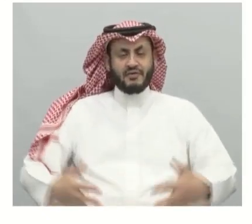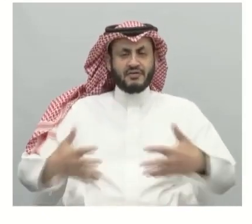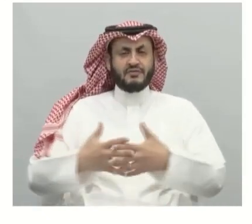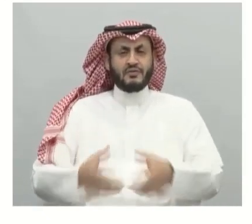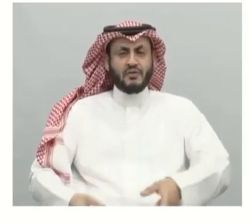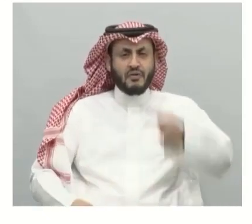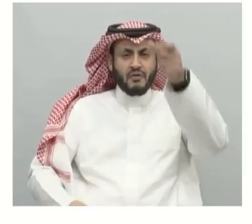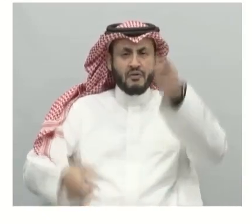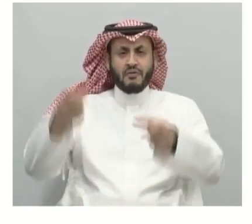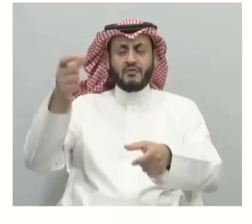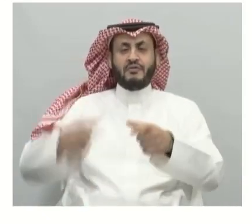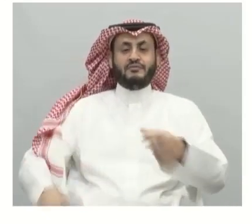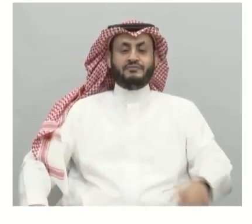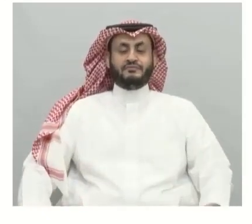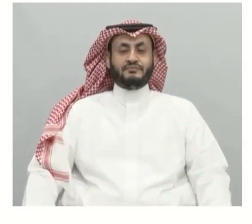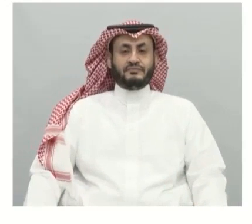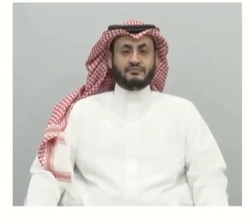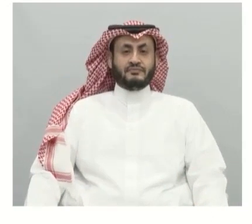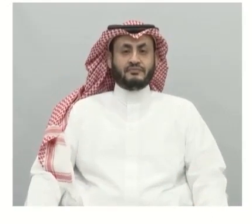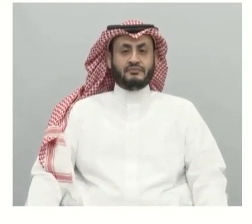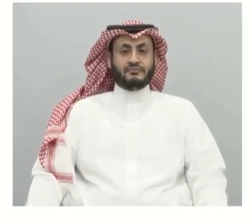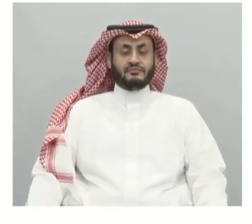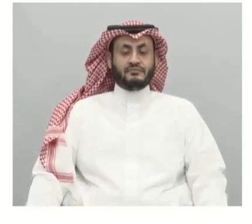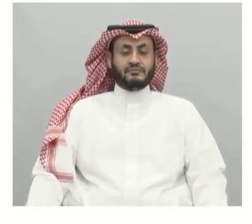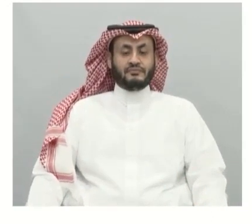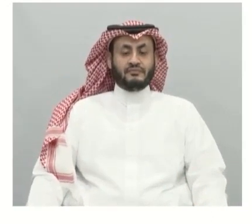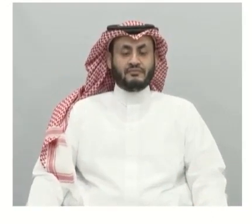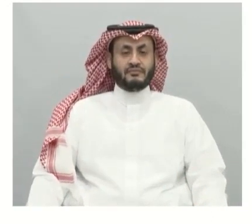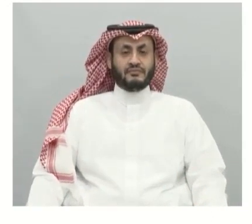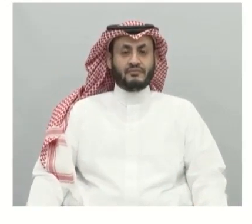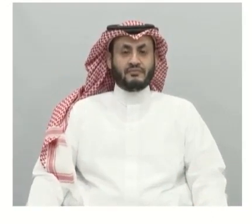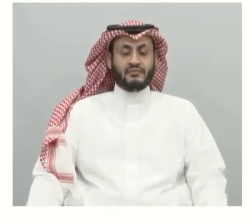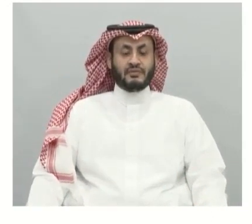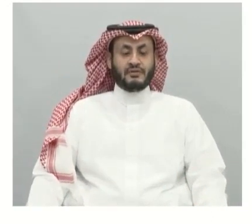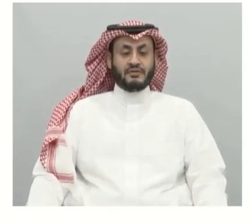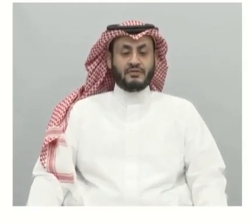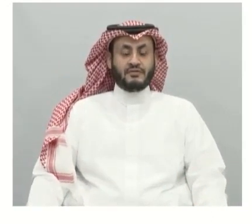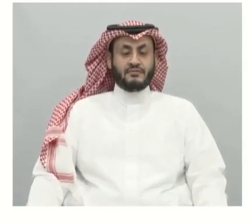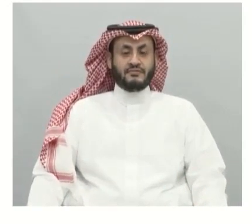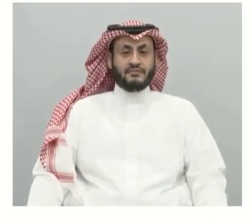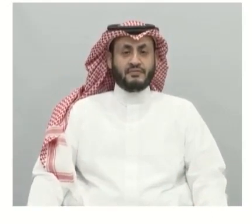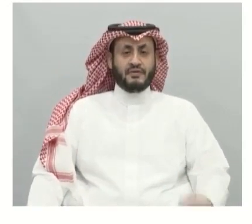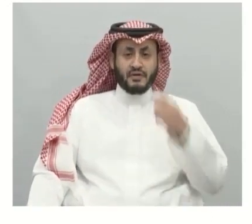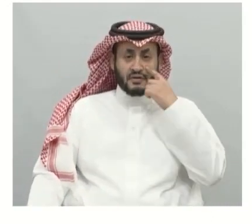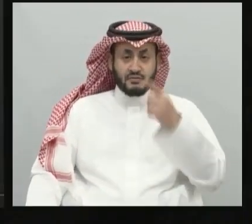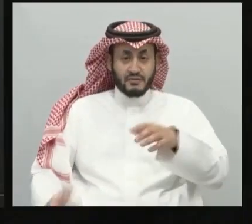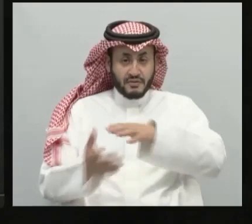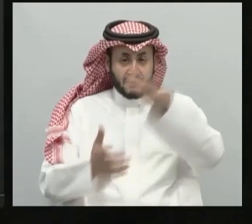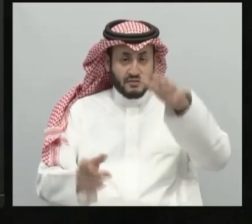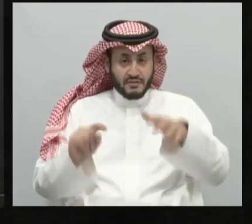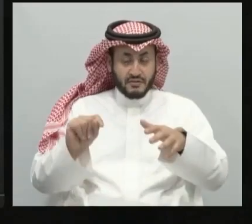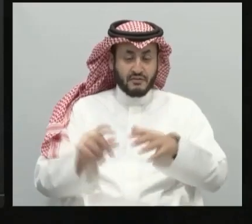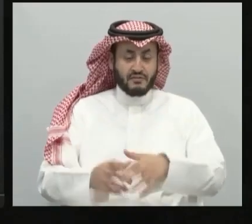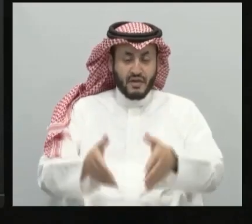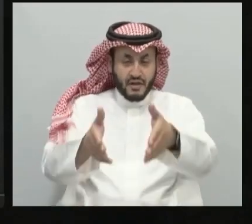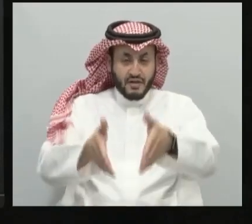It seems it's a name of place, or maybe a street. It starts with capital letter,